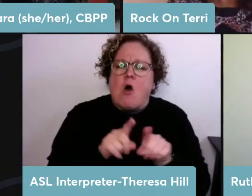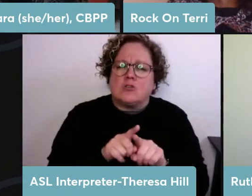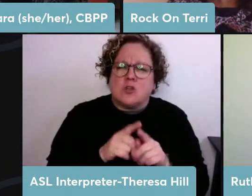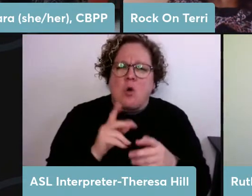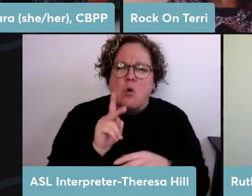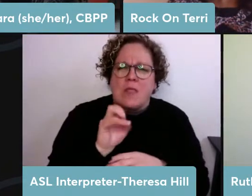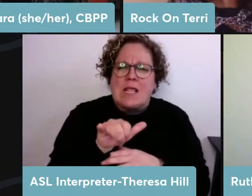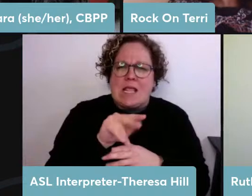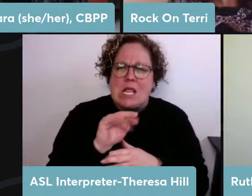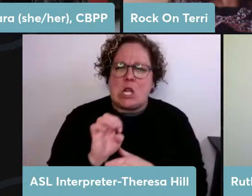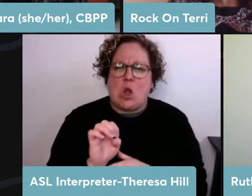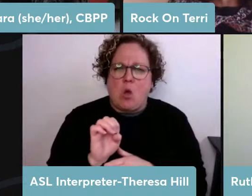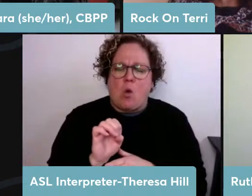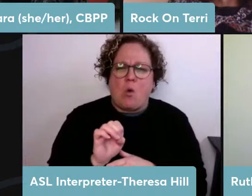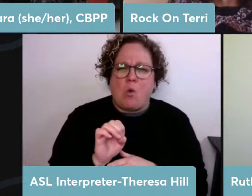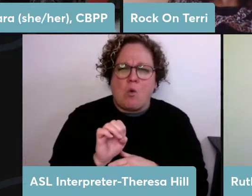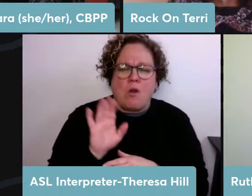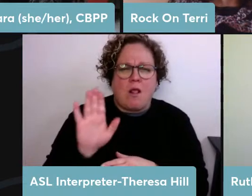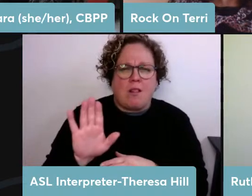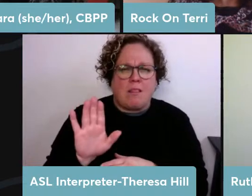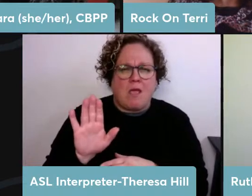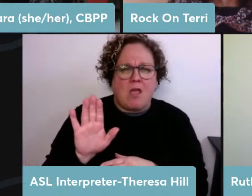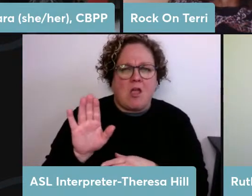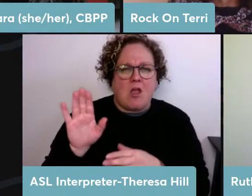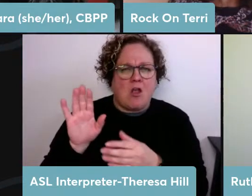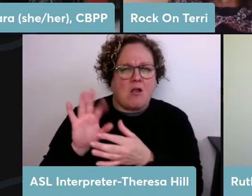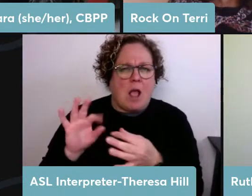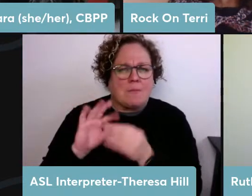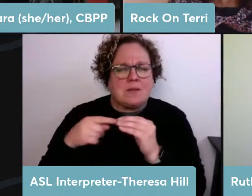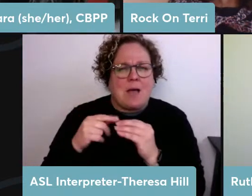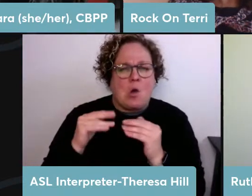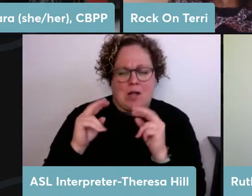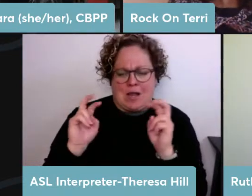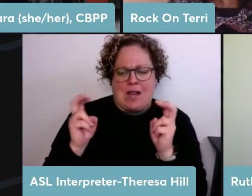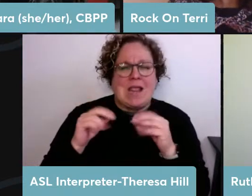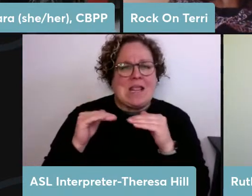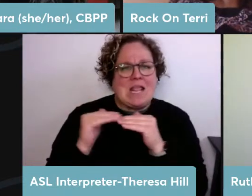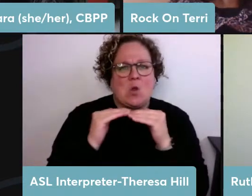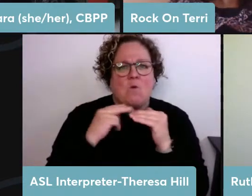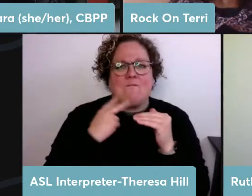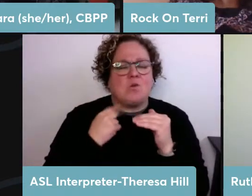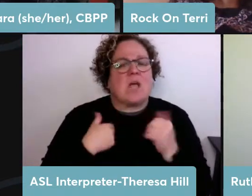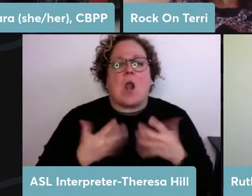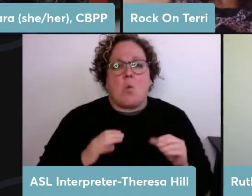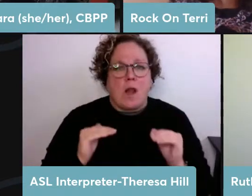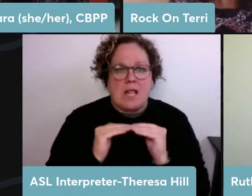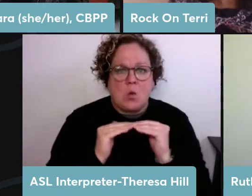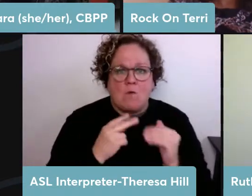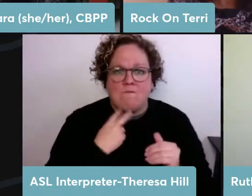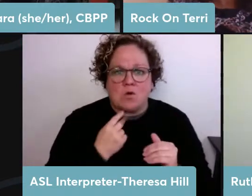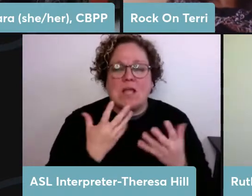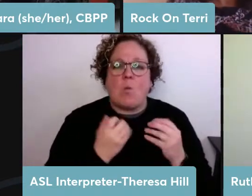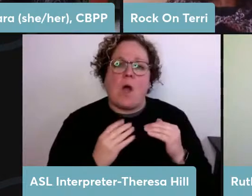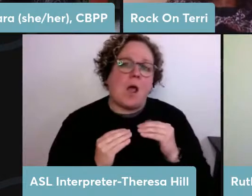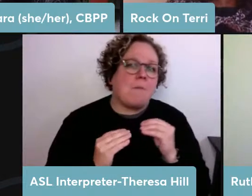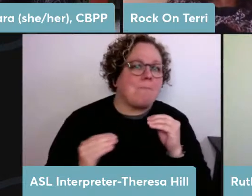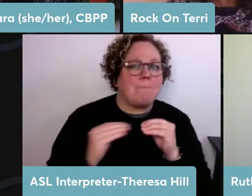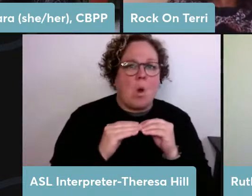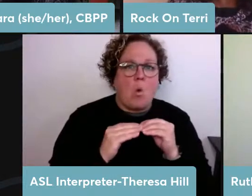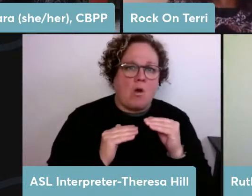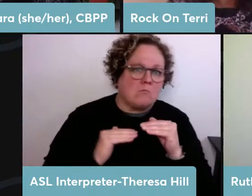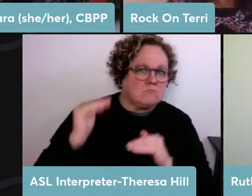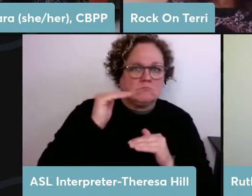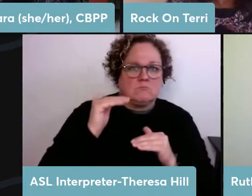equal voice. I don't want an equal voice. I want some voices to be more equal. Those that are directly impacted by